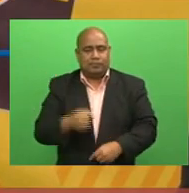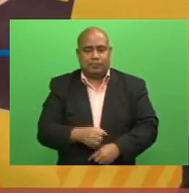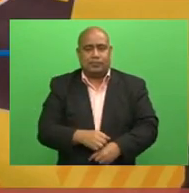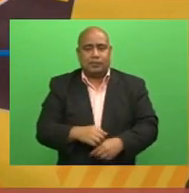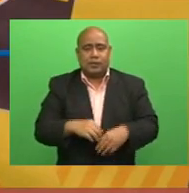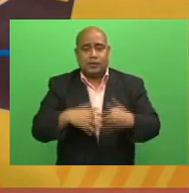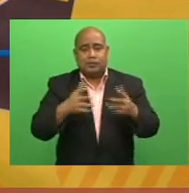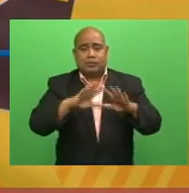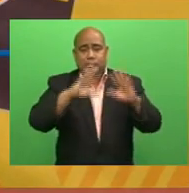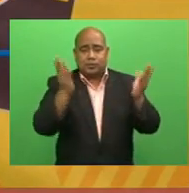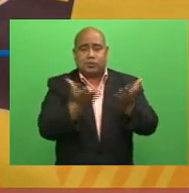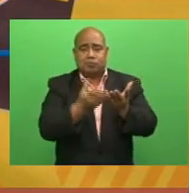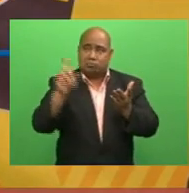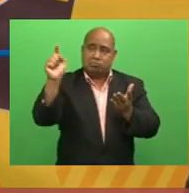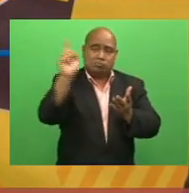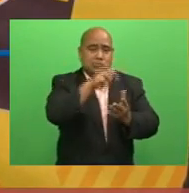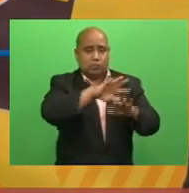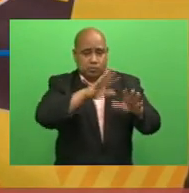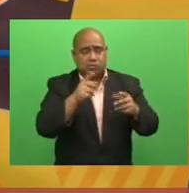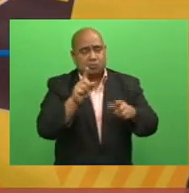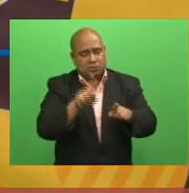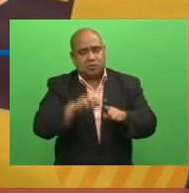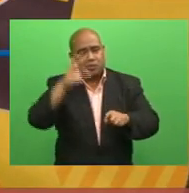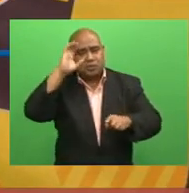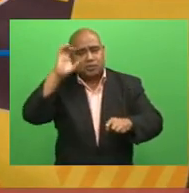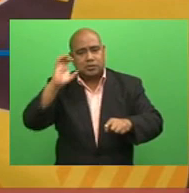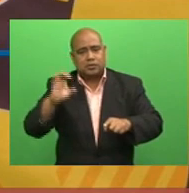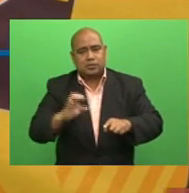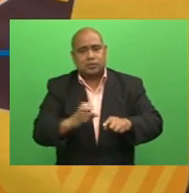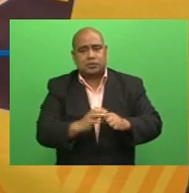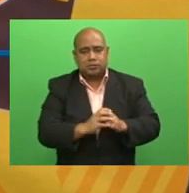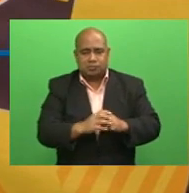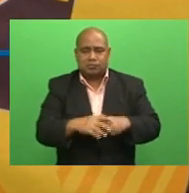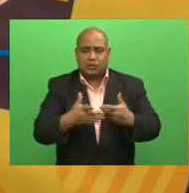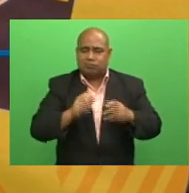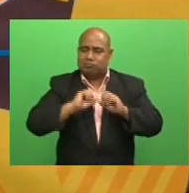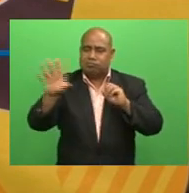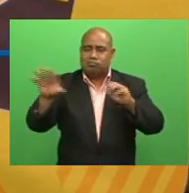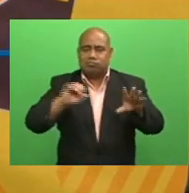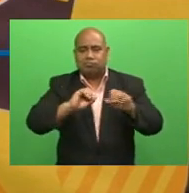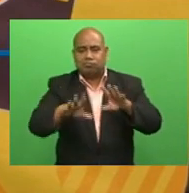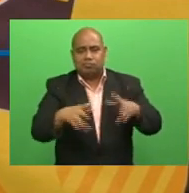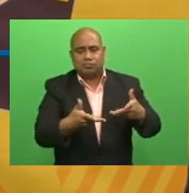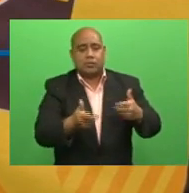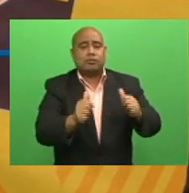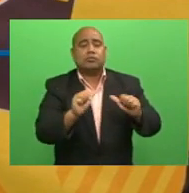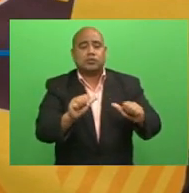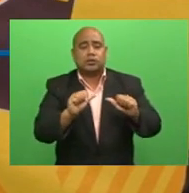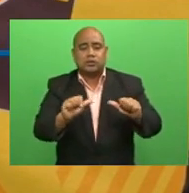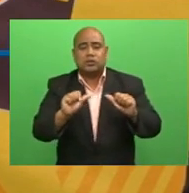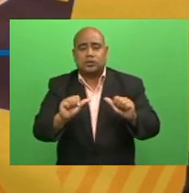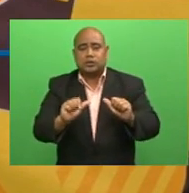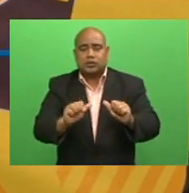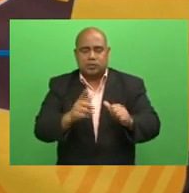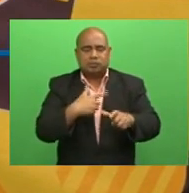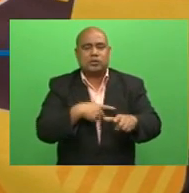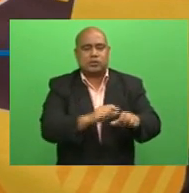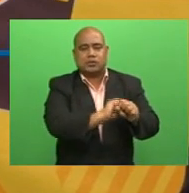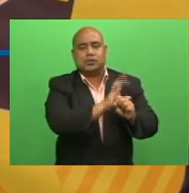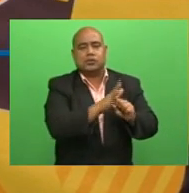the countries to protect their citizens from the spread of this virus. We